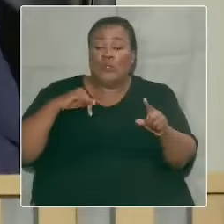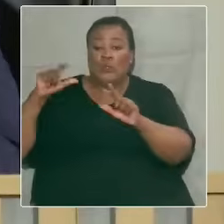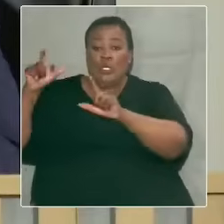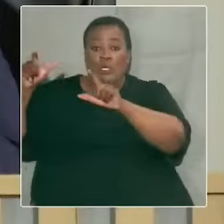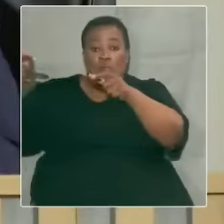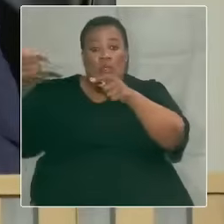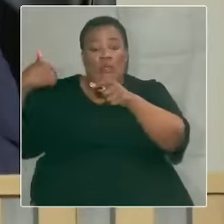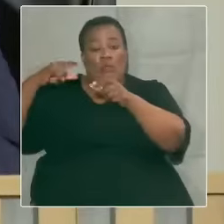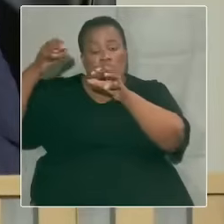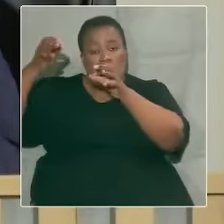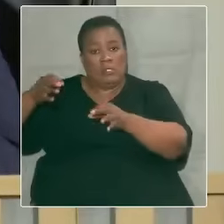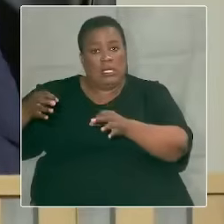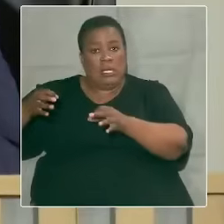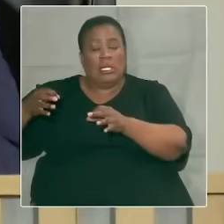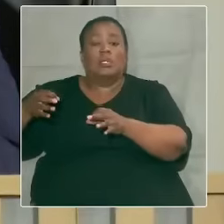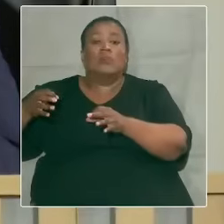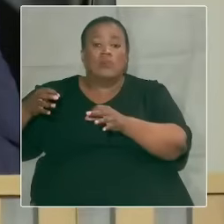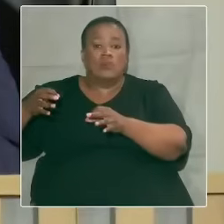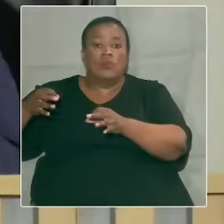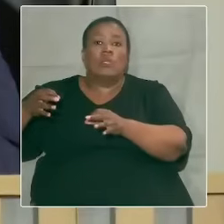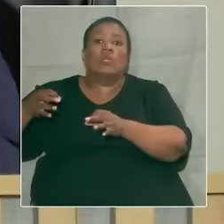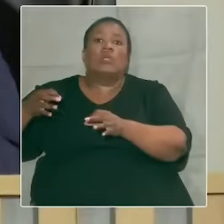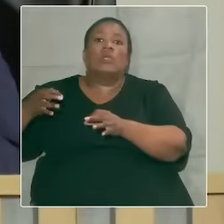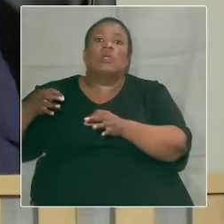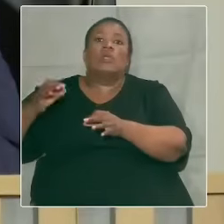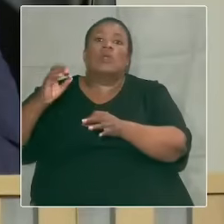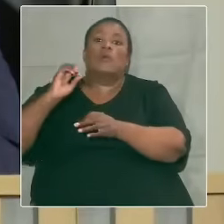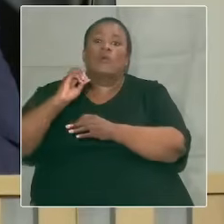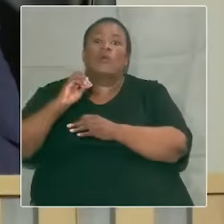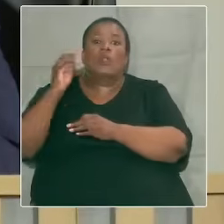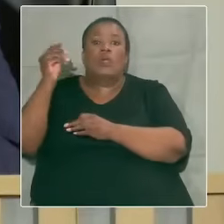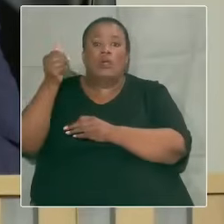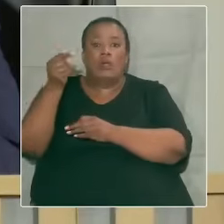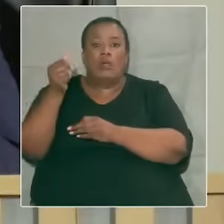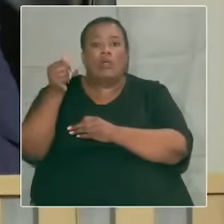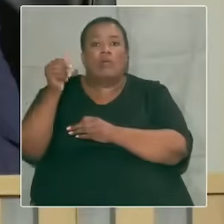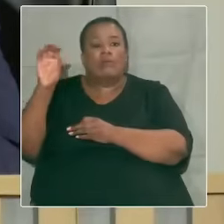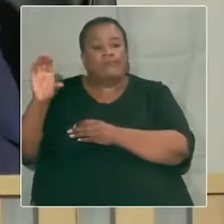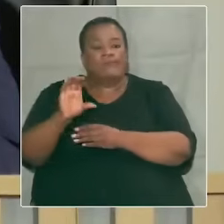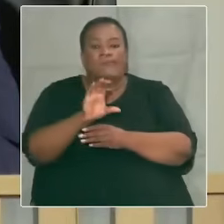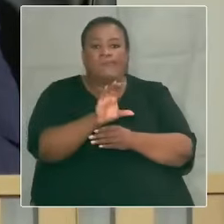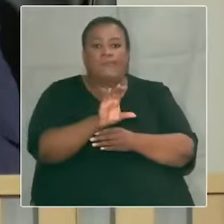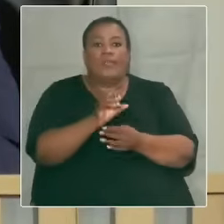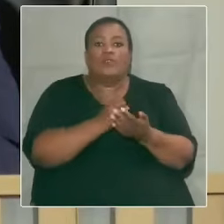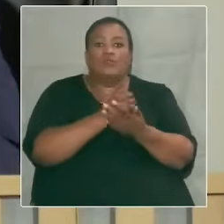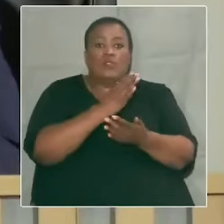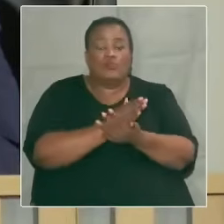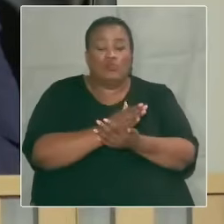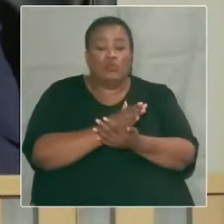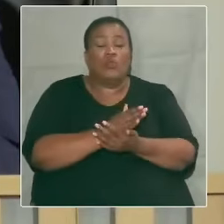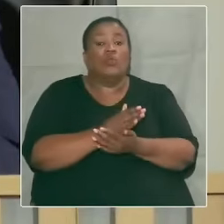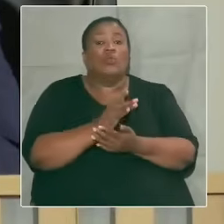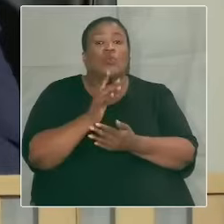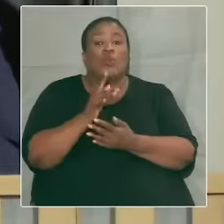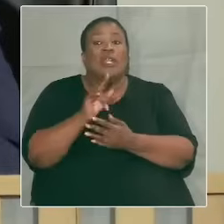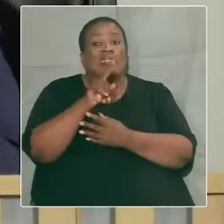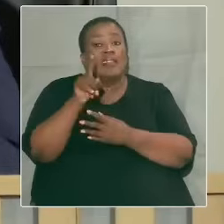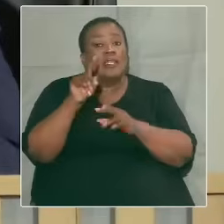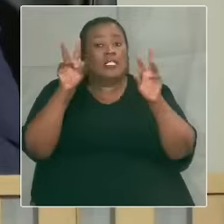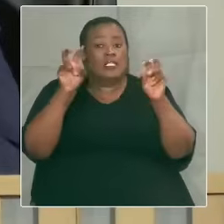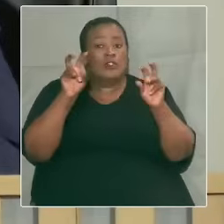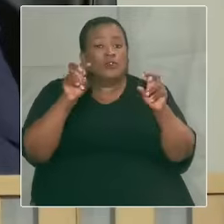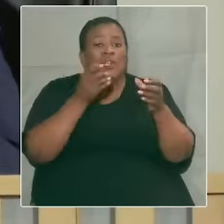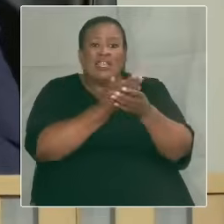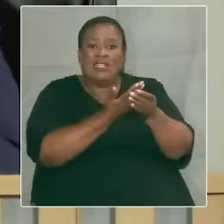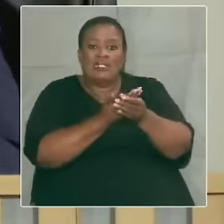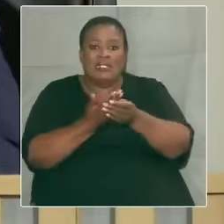that there will be dedicated courts to speedily prosecute these matters. The IMC again